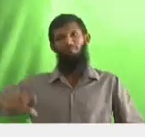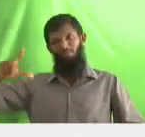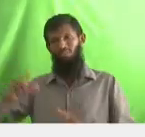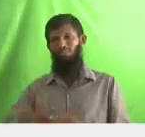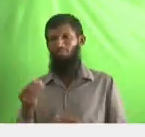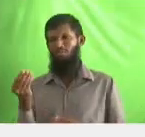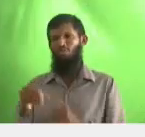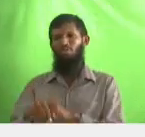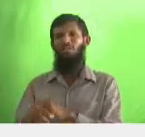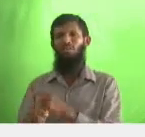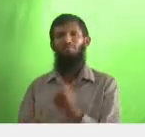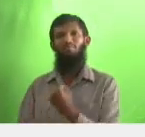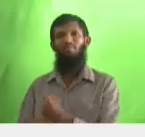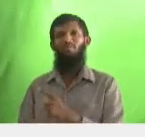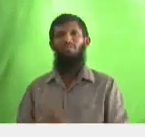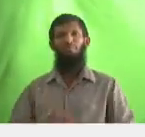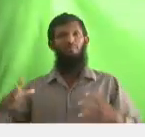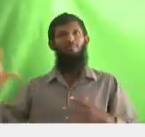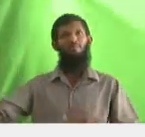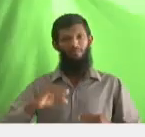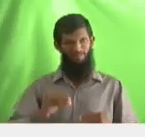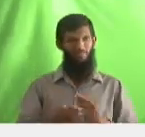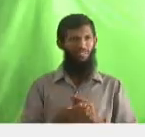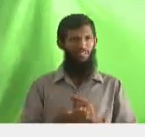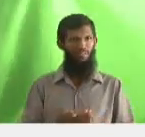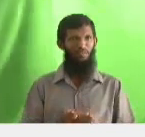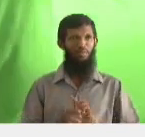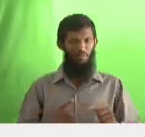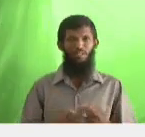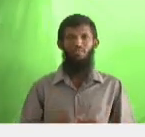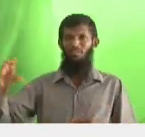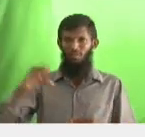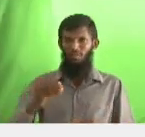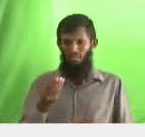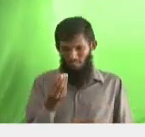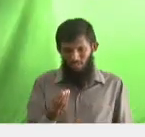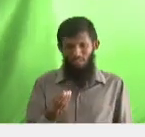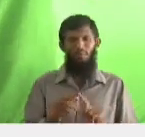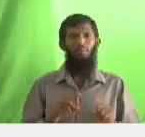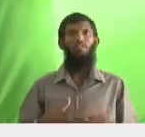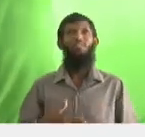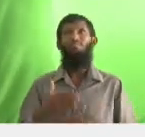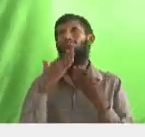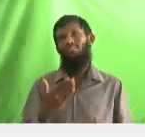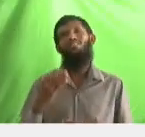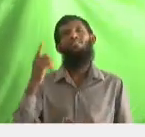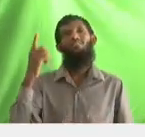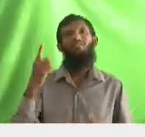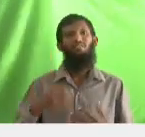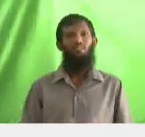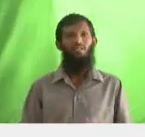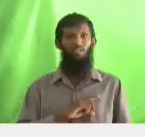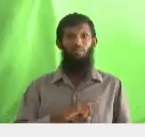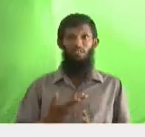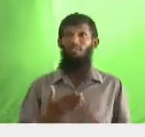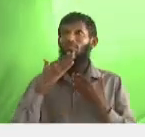you've worked hard for your wealth, even if it is a little, be thankful. Allah will bless that wealth. Sometimes you have